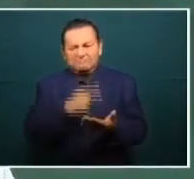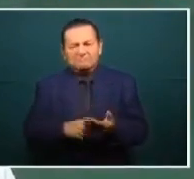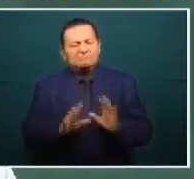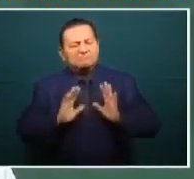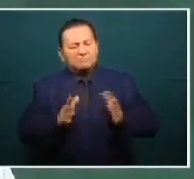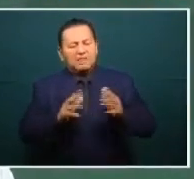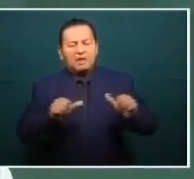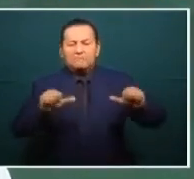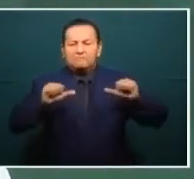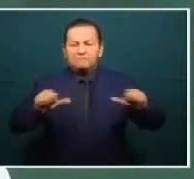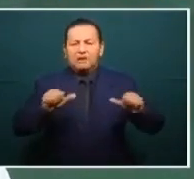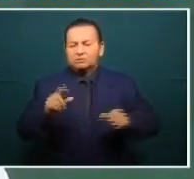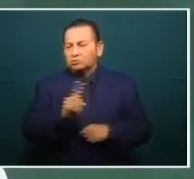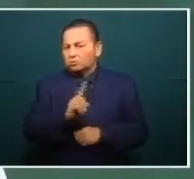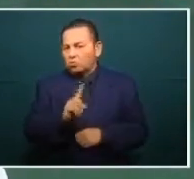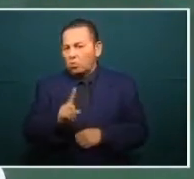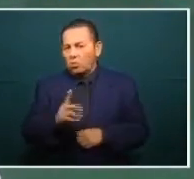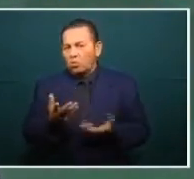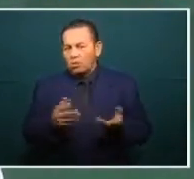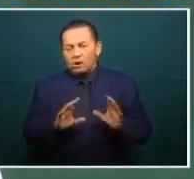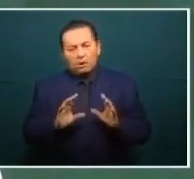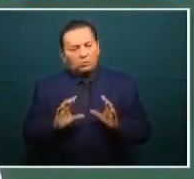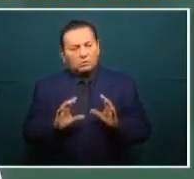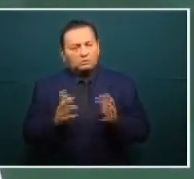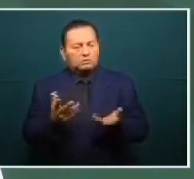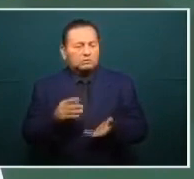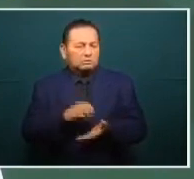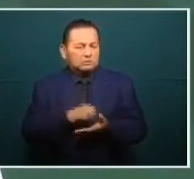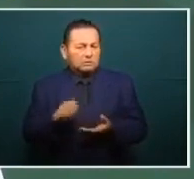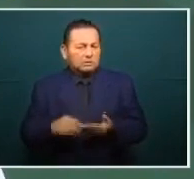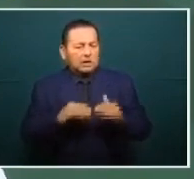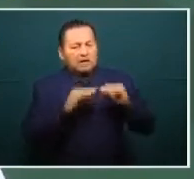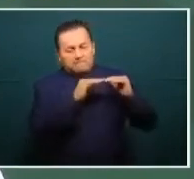I'm not singing victory.